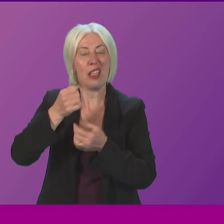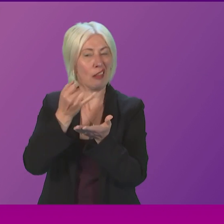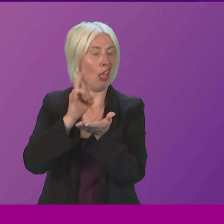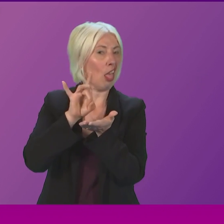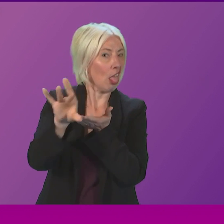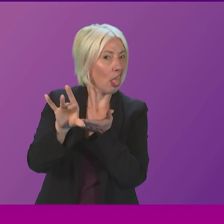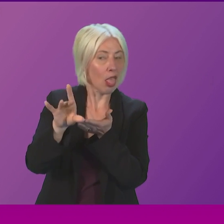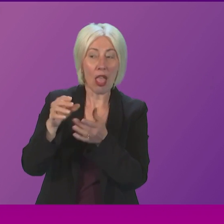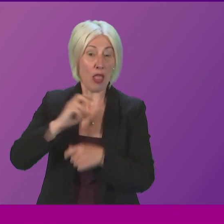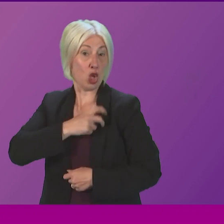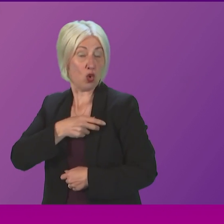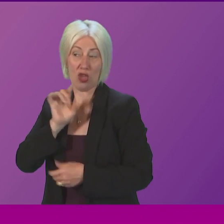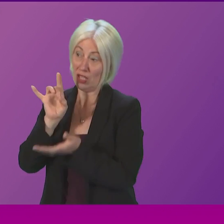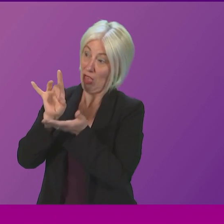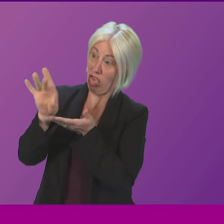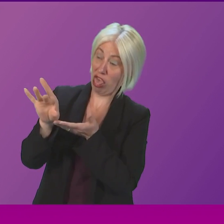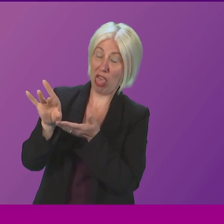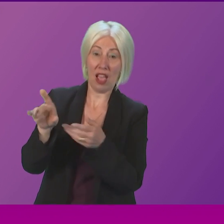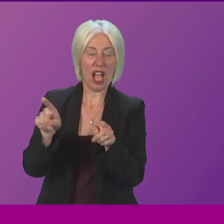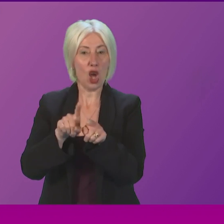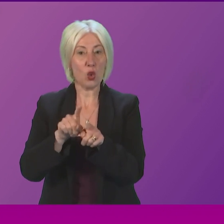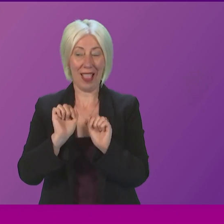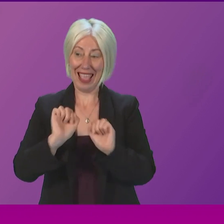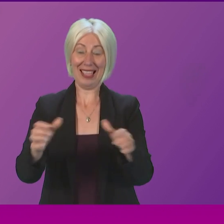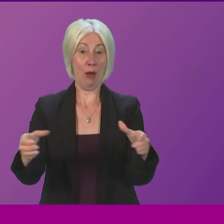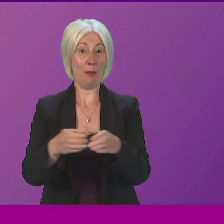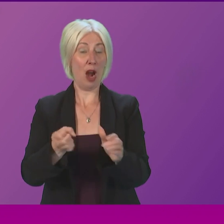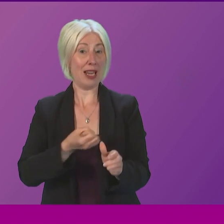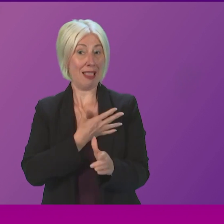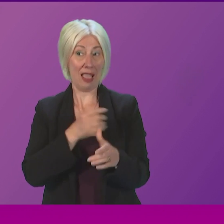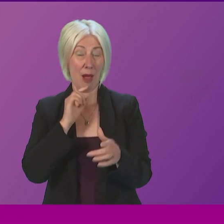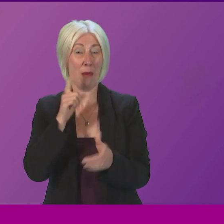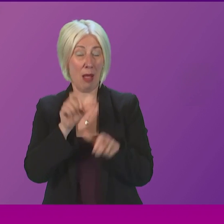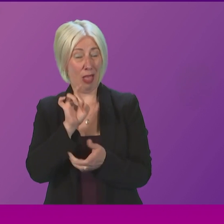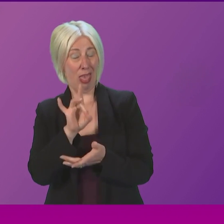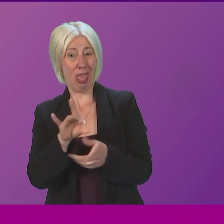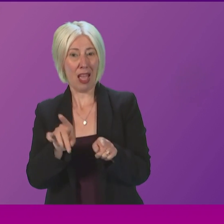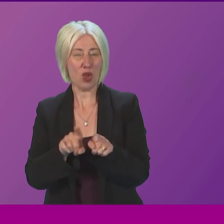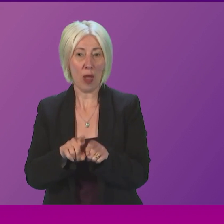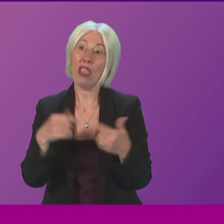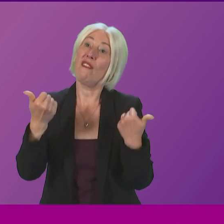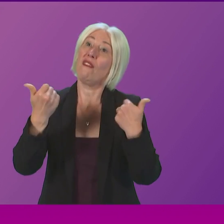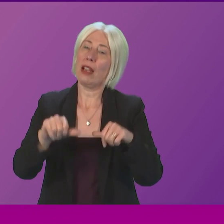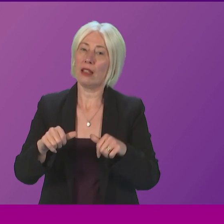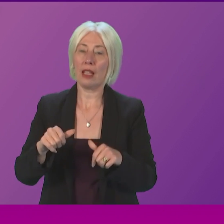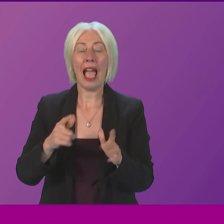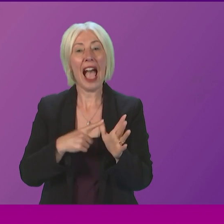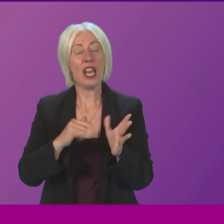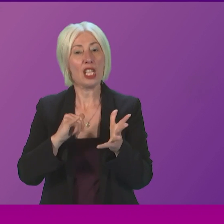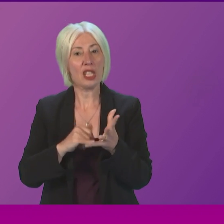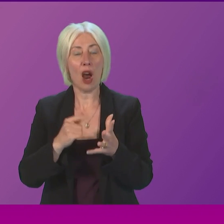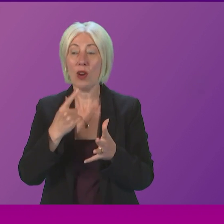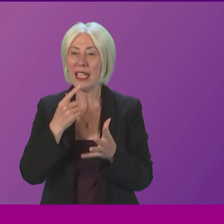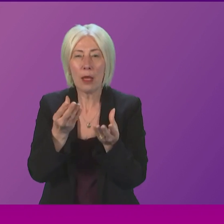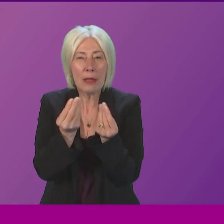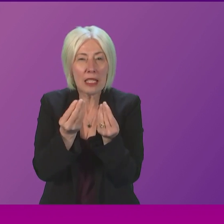unions, and then, of course, was panned by members of his own party as well. So finally, when we get Anna Sarwar members talking about some